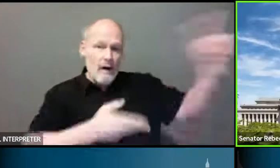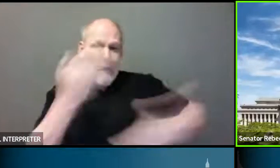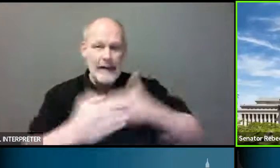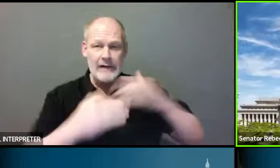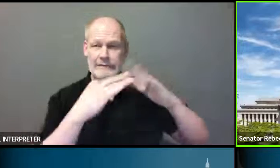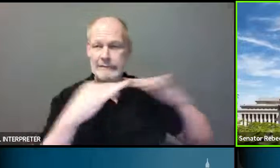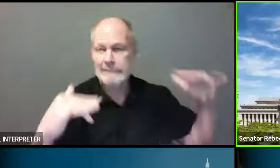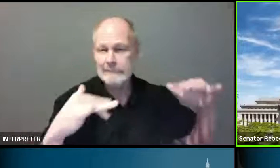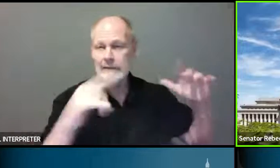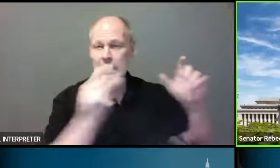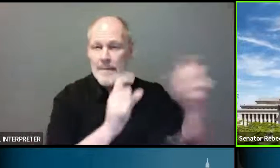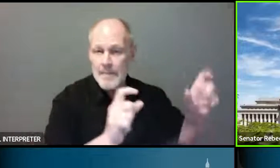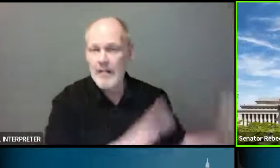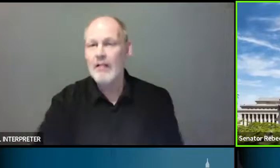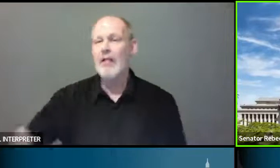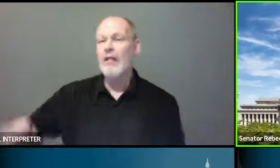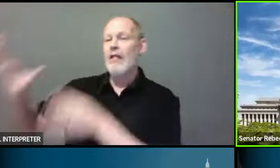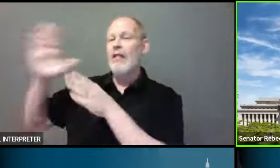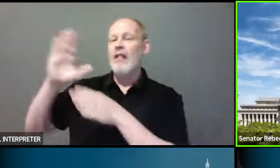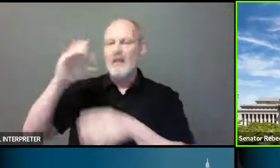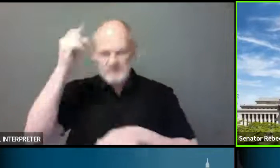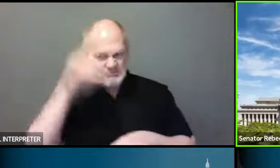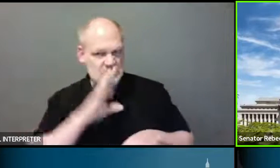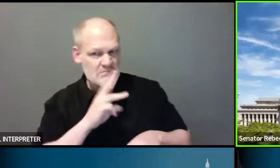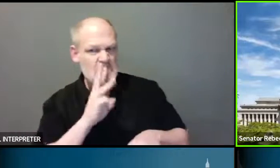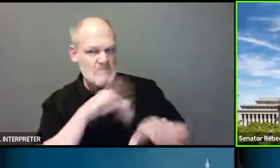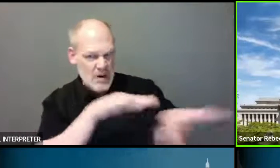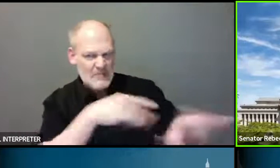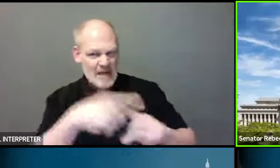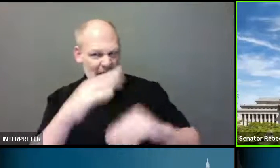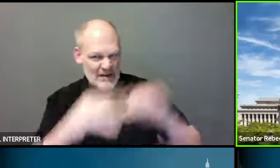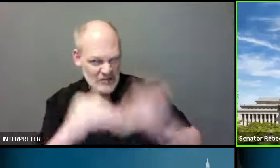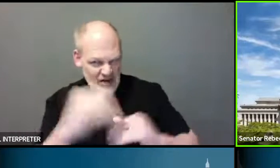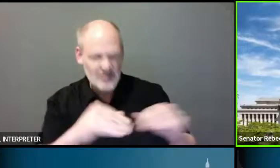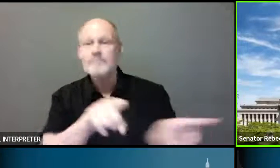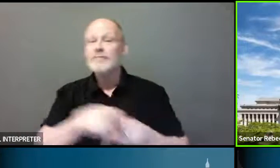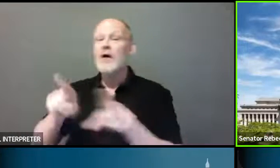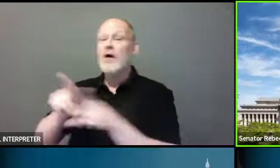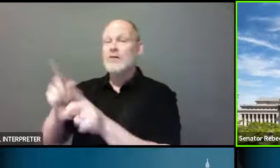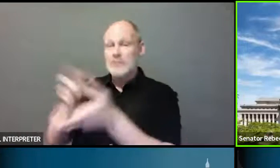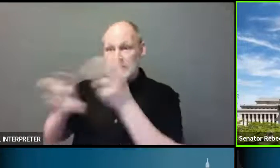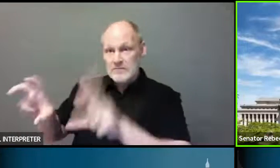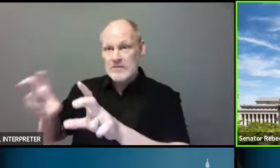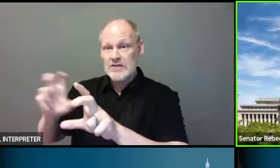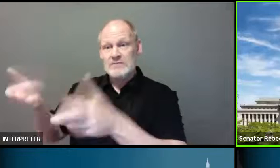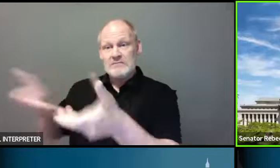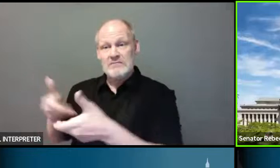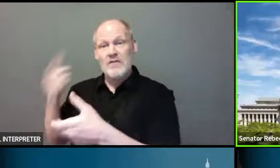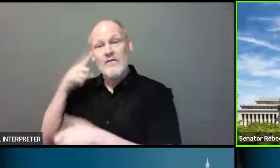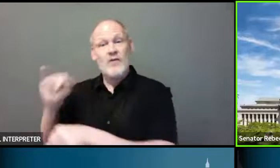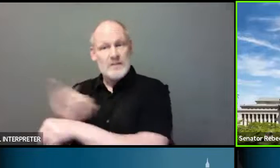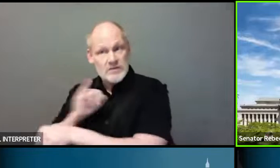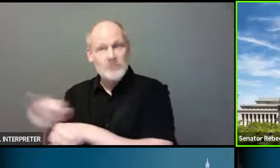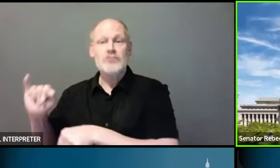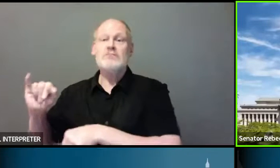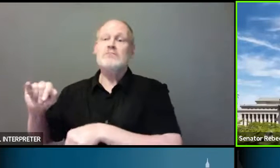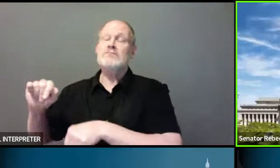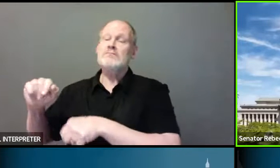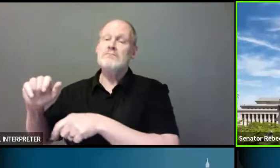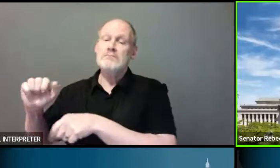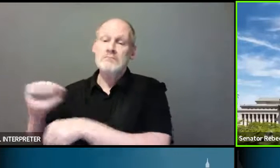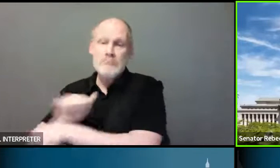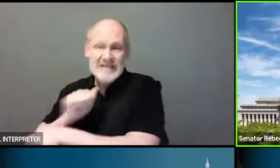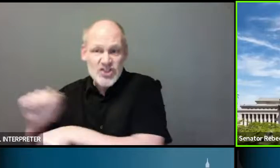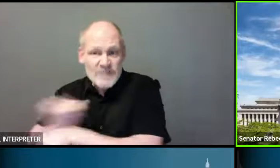for both maritime as well as construction, investments in pre-apprenticeship, and making sure that we are doing